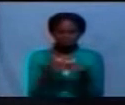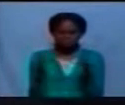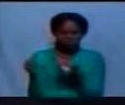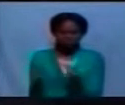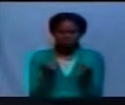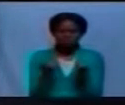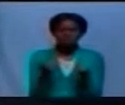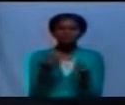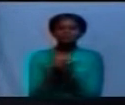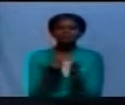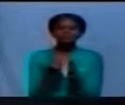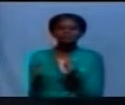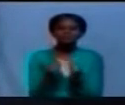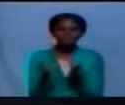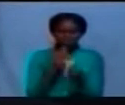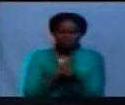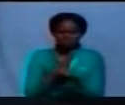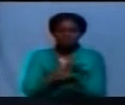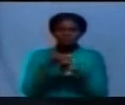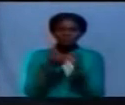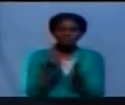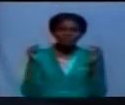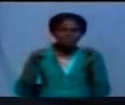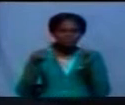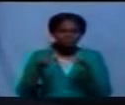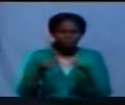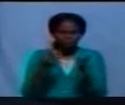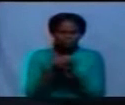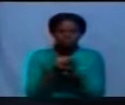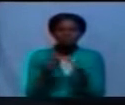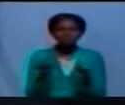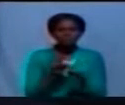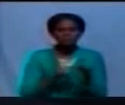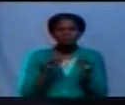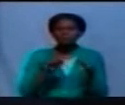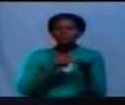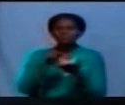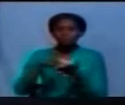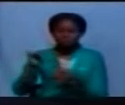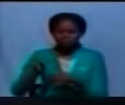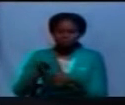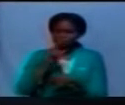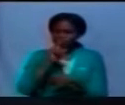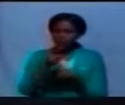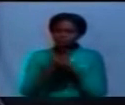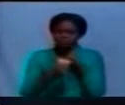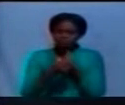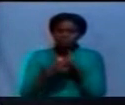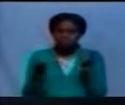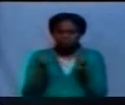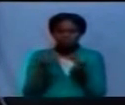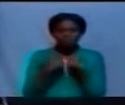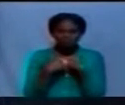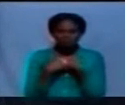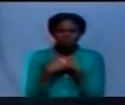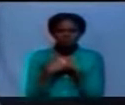financial system. Because once you have a collapsed financial system, then you create a problem. Yes, banks, when they accuse,